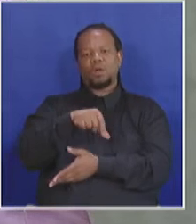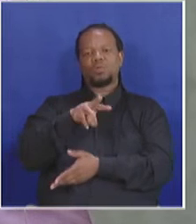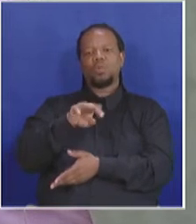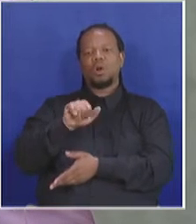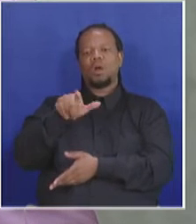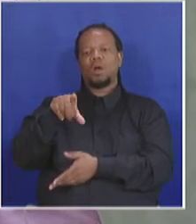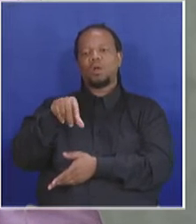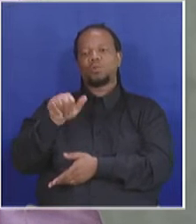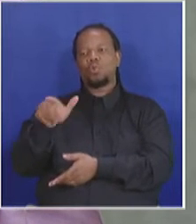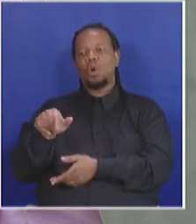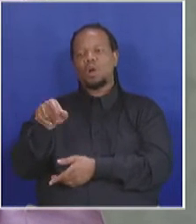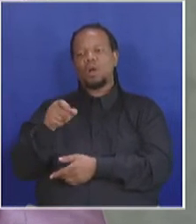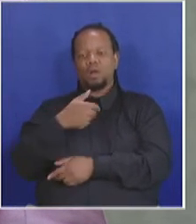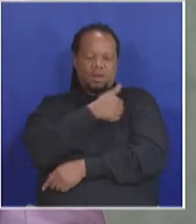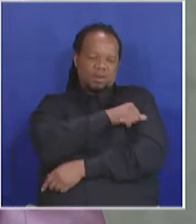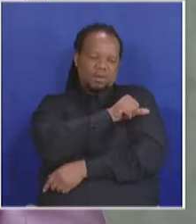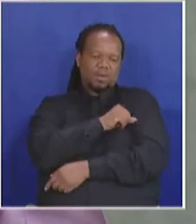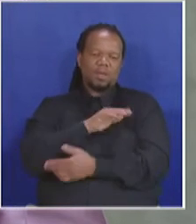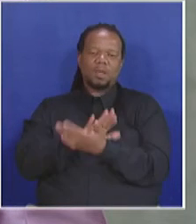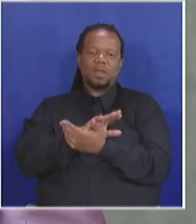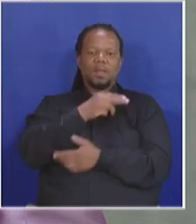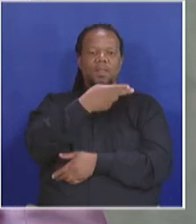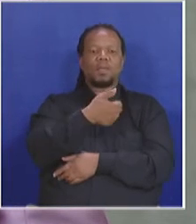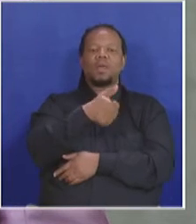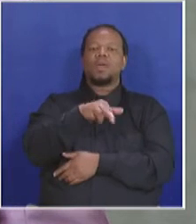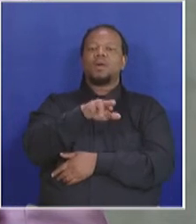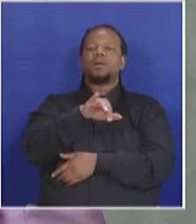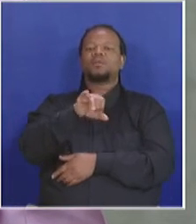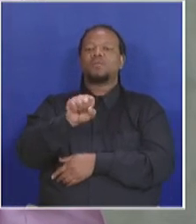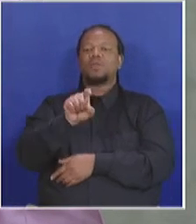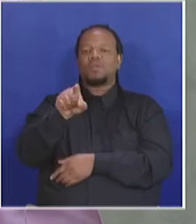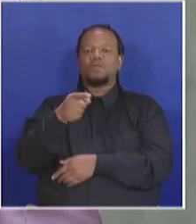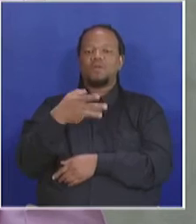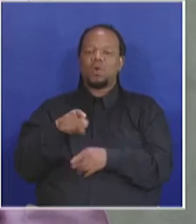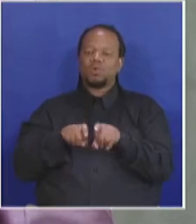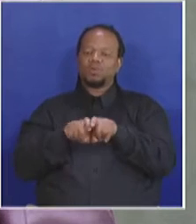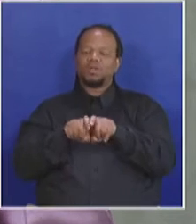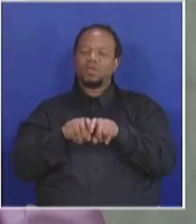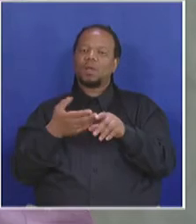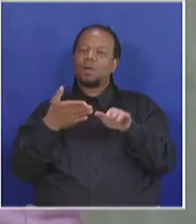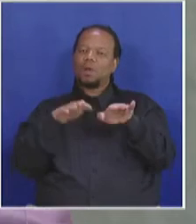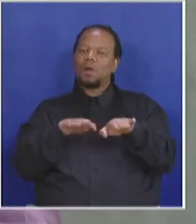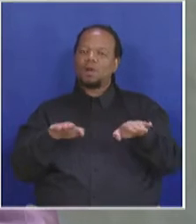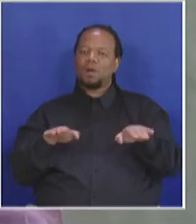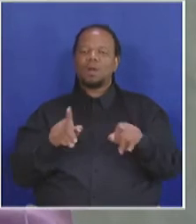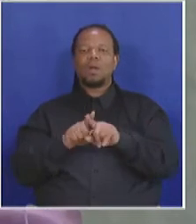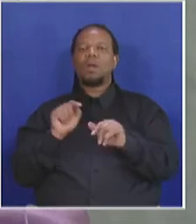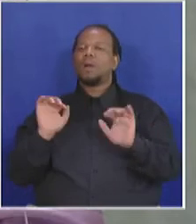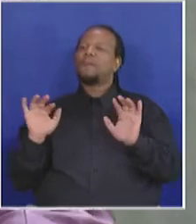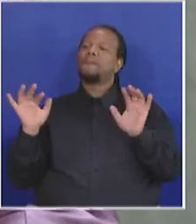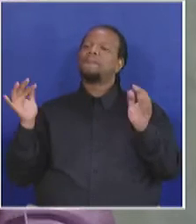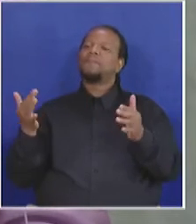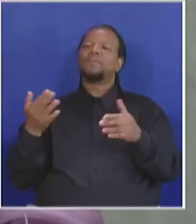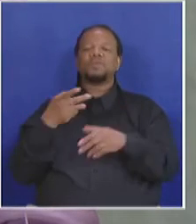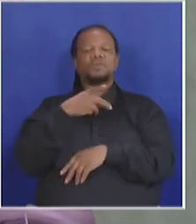Clinic, and the Herem Smith Vehicle Testing Station. A public meeting was also held at the Diatalawa